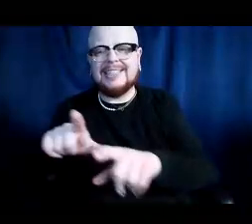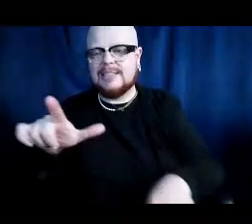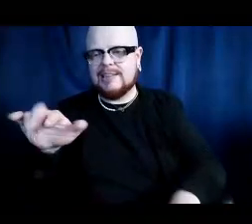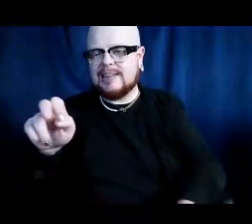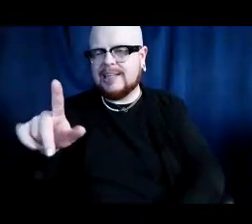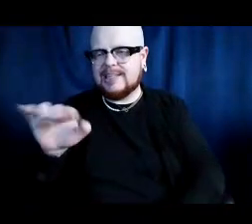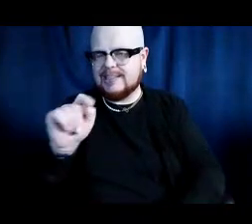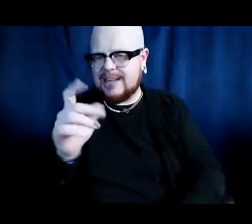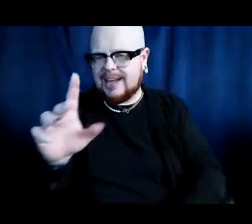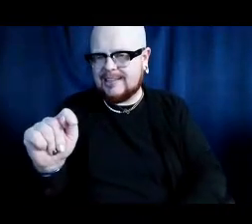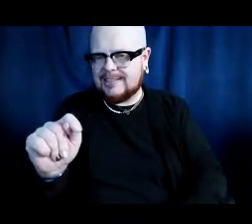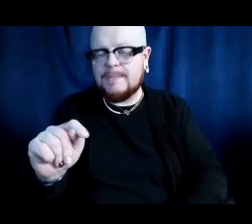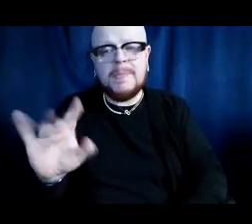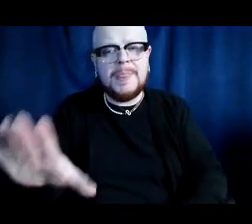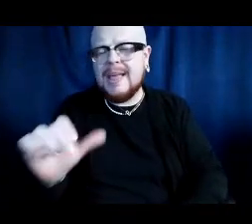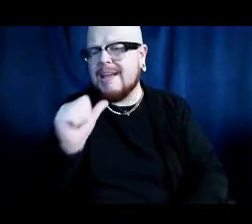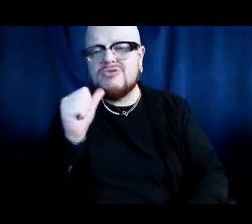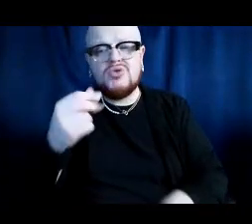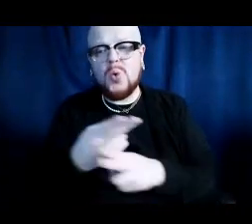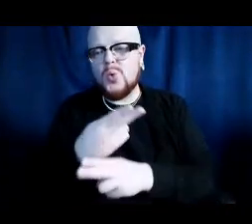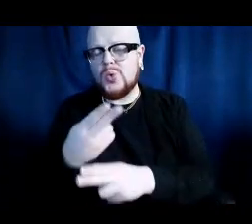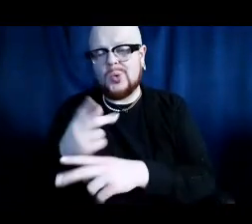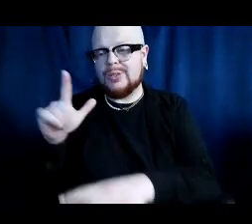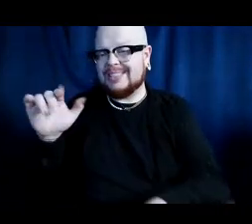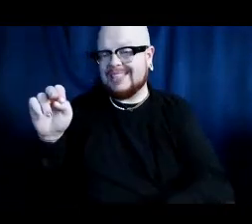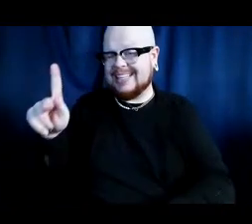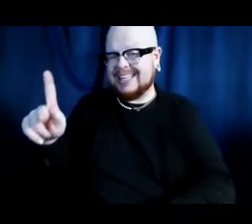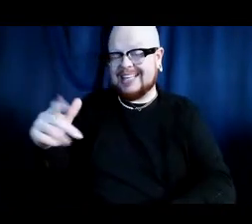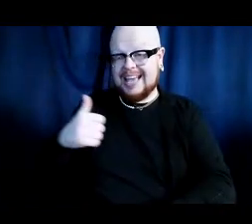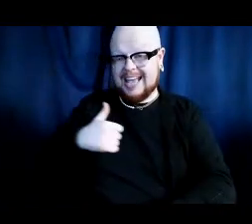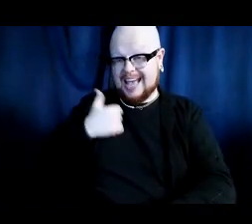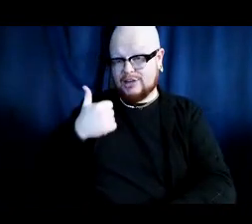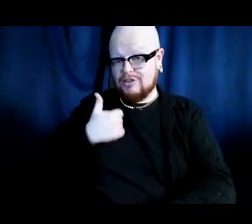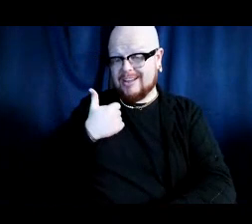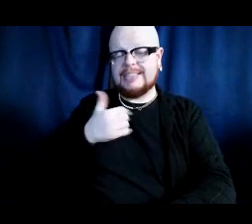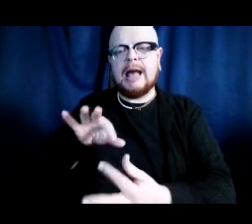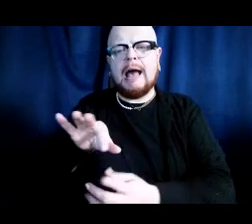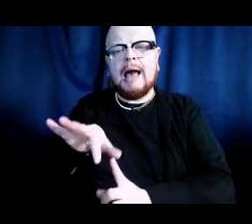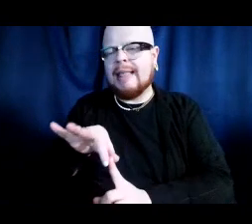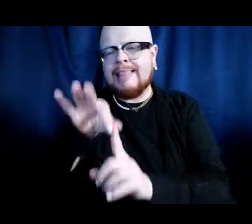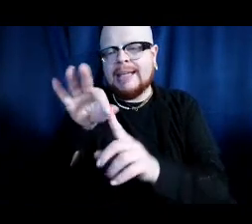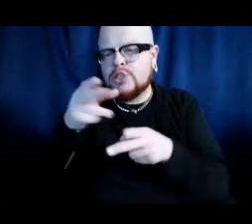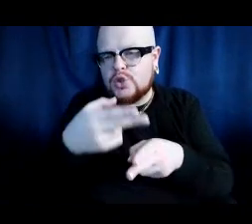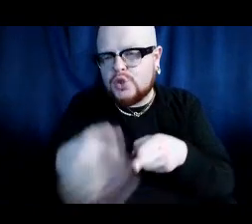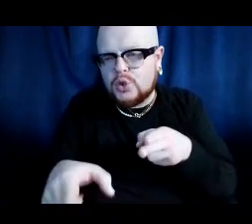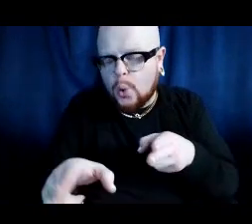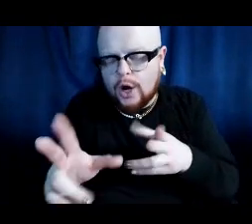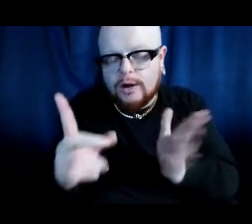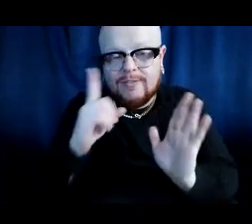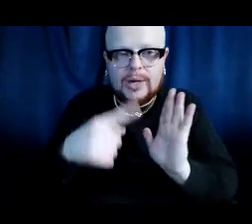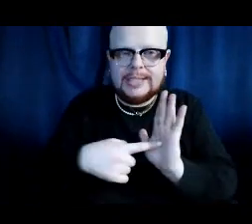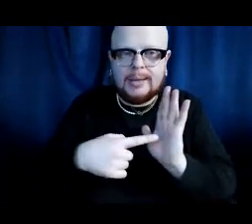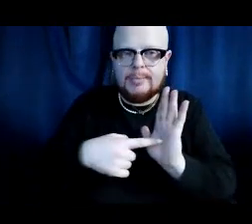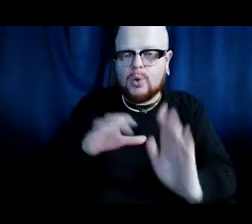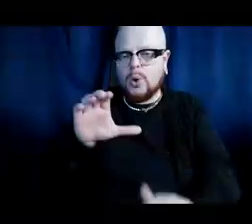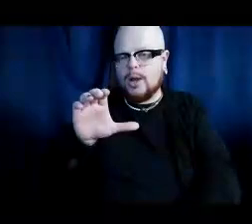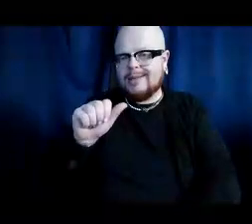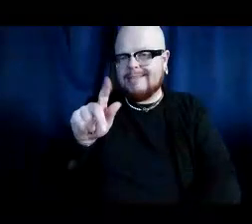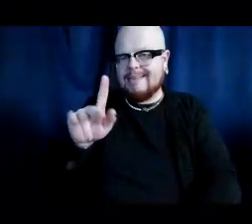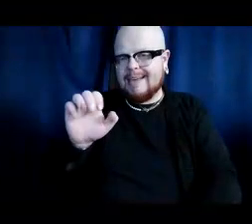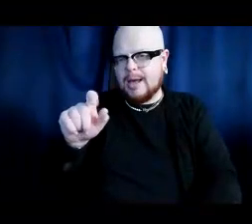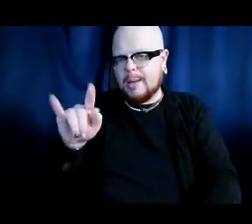unless it's something short like cakeability.com, because URL links can be difficult to read. Links